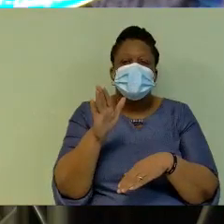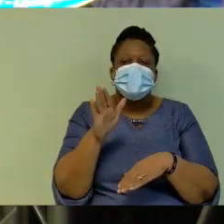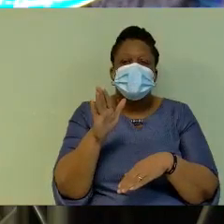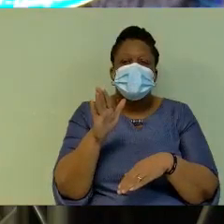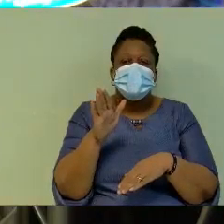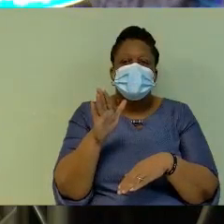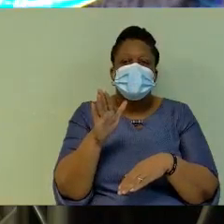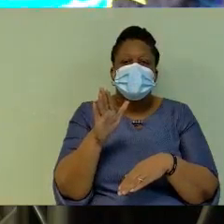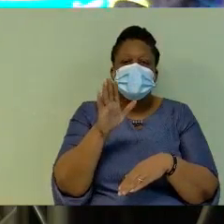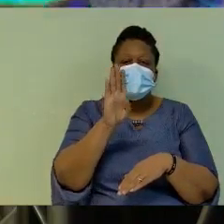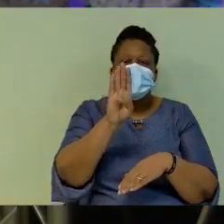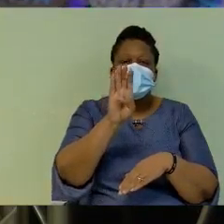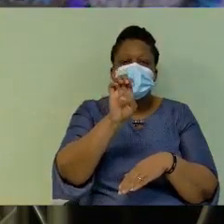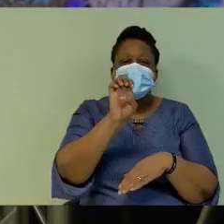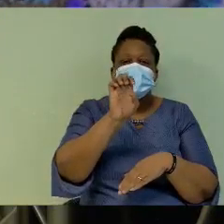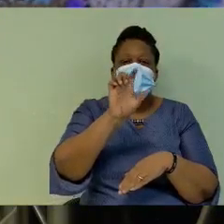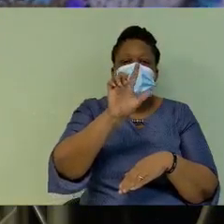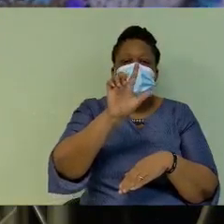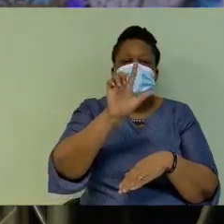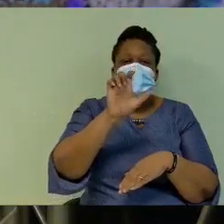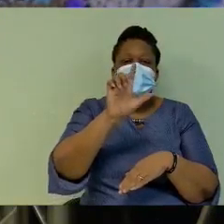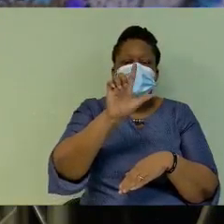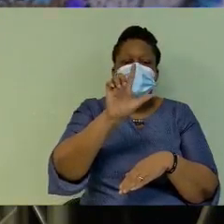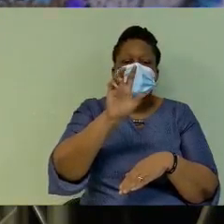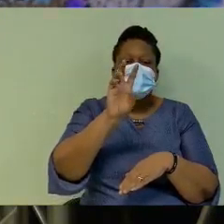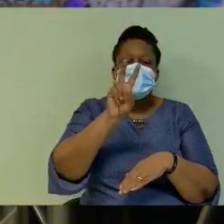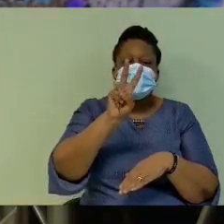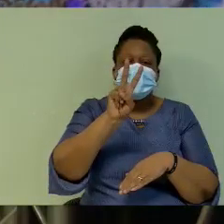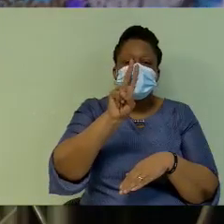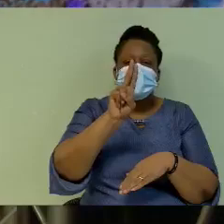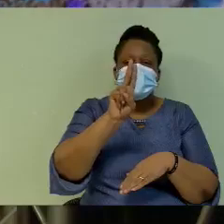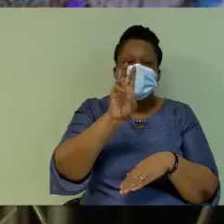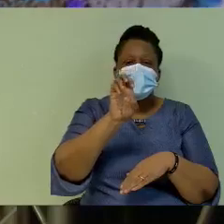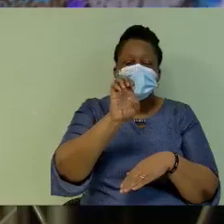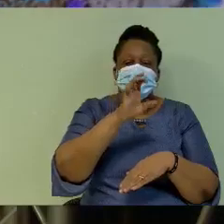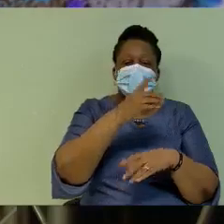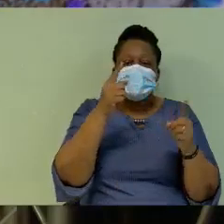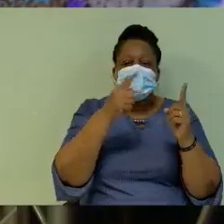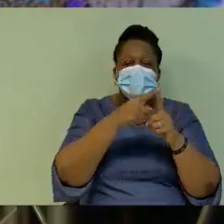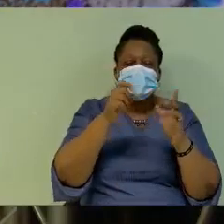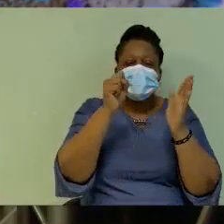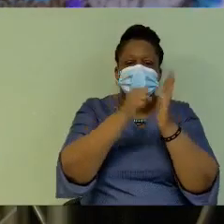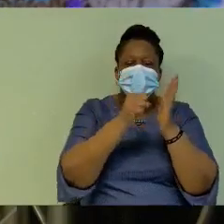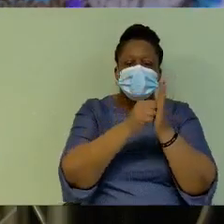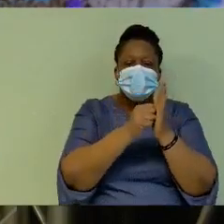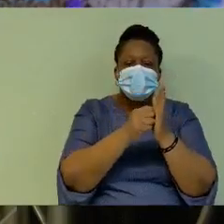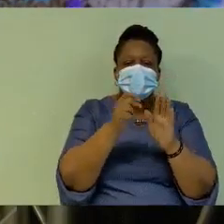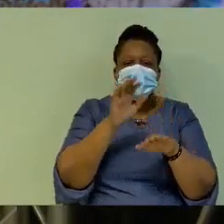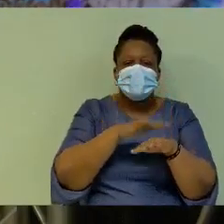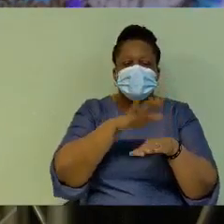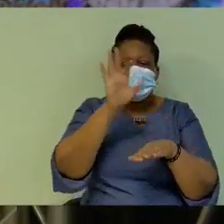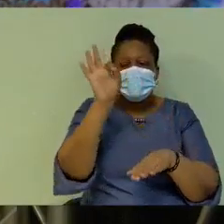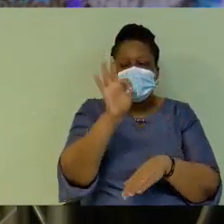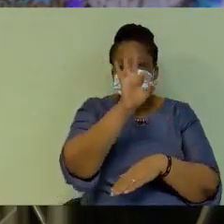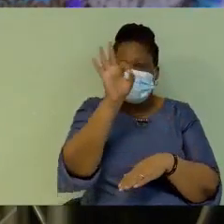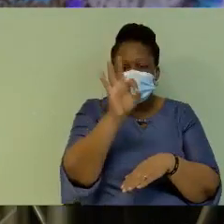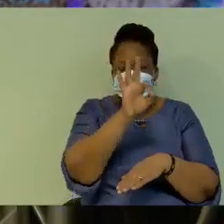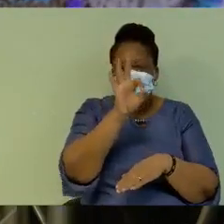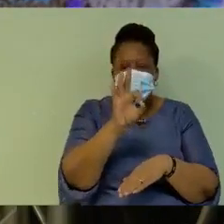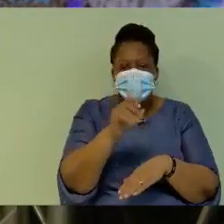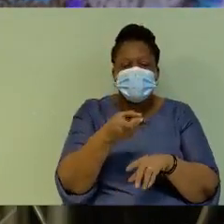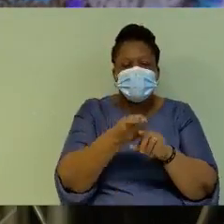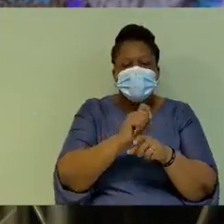affect Bellevue to Sadler's on Friday, 15th May 2020, from 9 a.m.